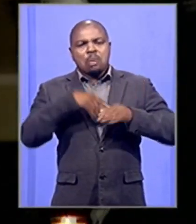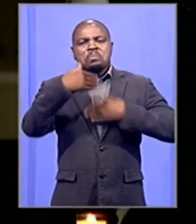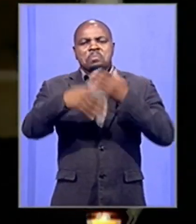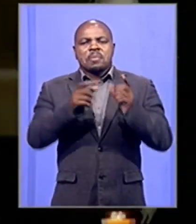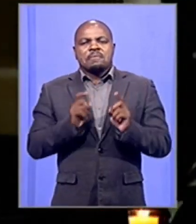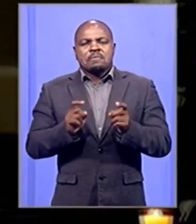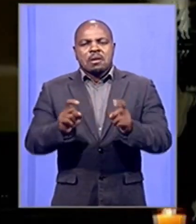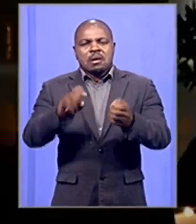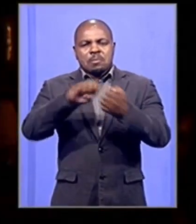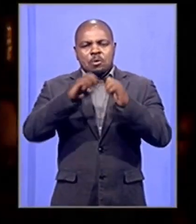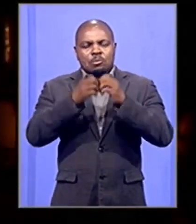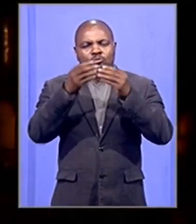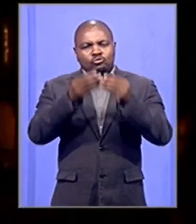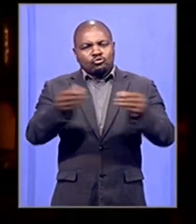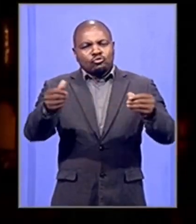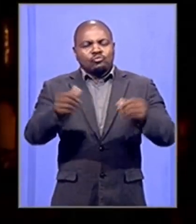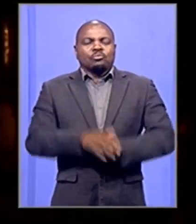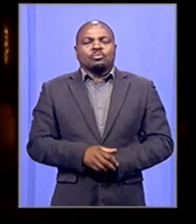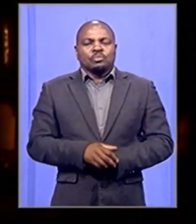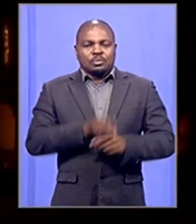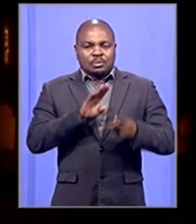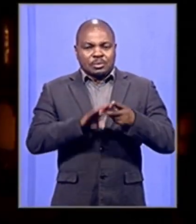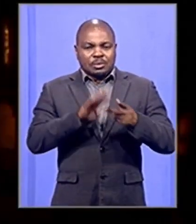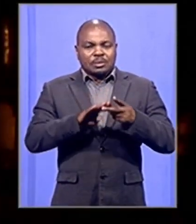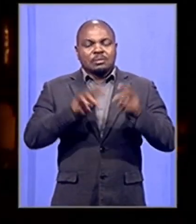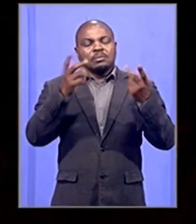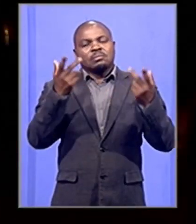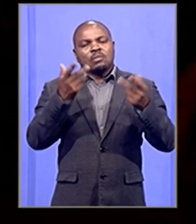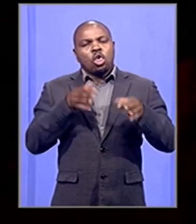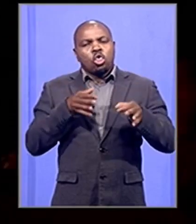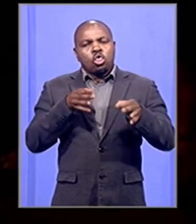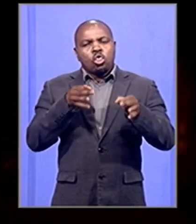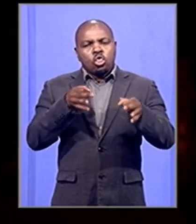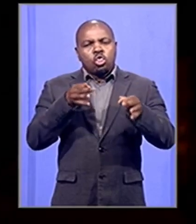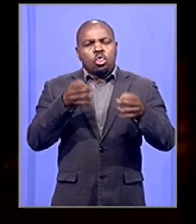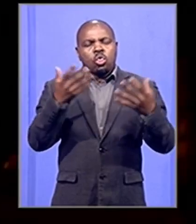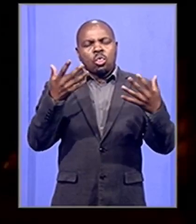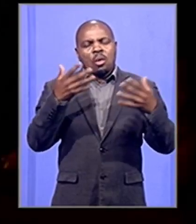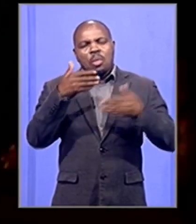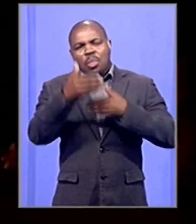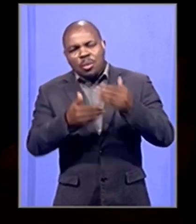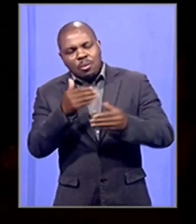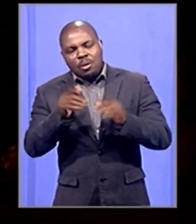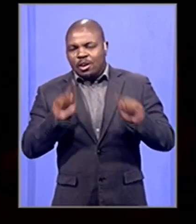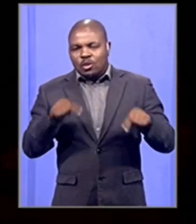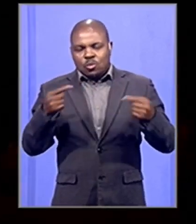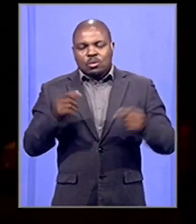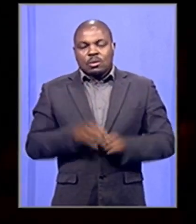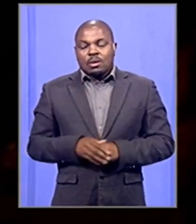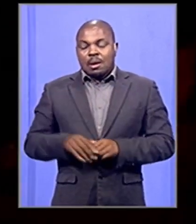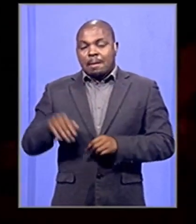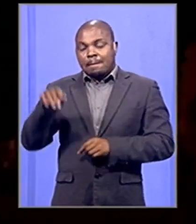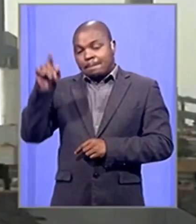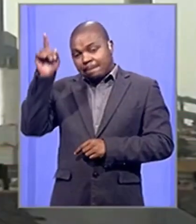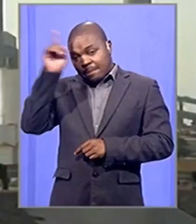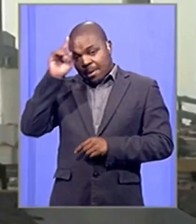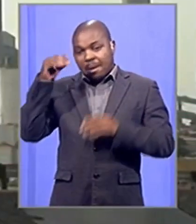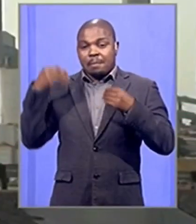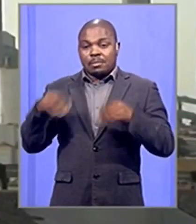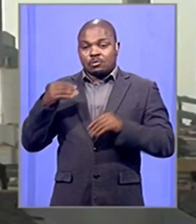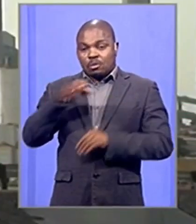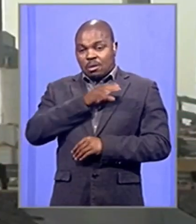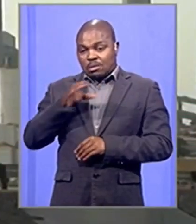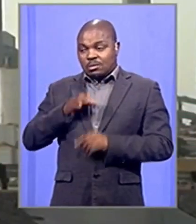go phethagatša mošomo ga mmogo le go fokotša go diegišwa ga tshepedišo ya maleba. Black Business Council e